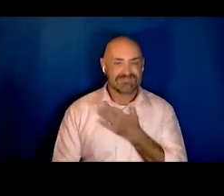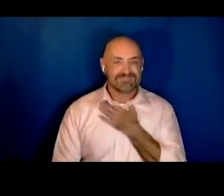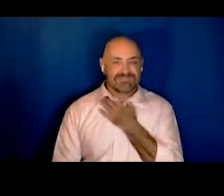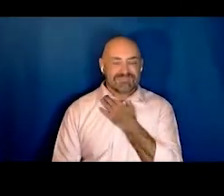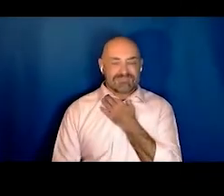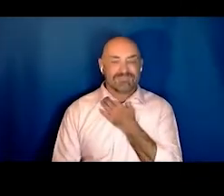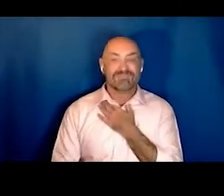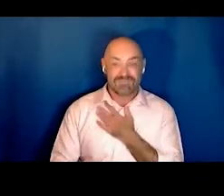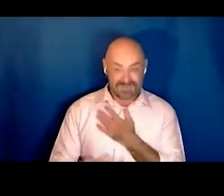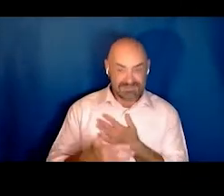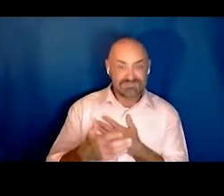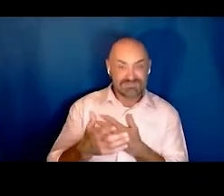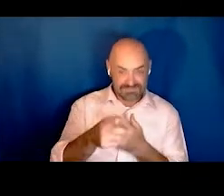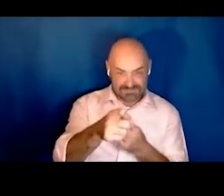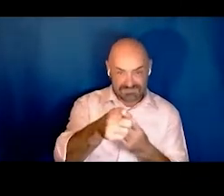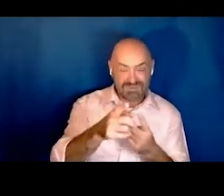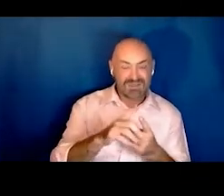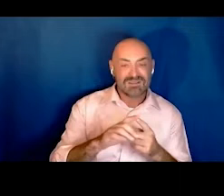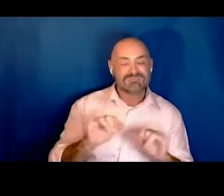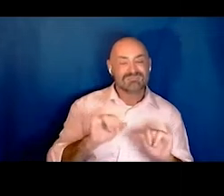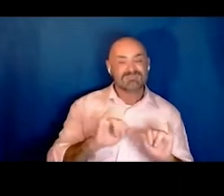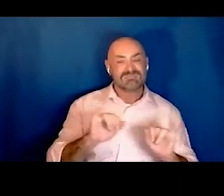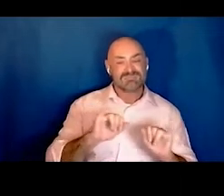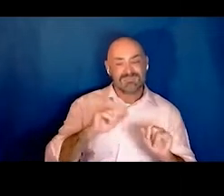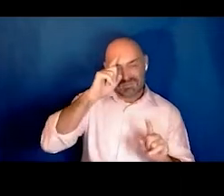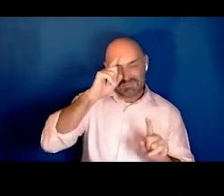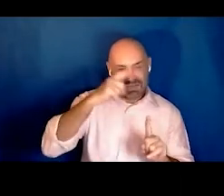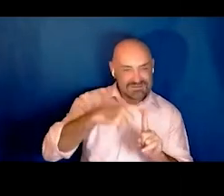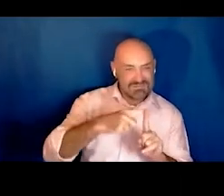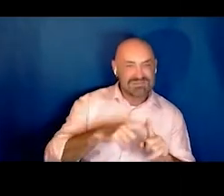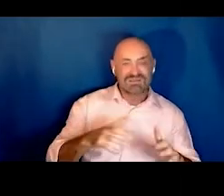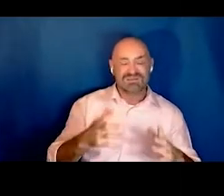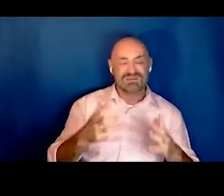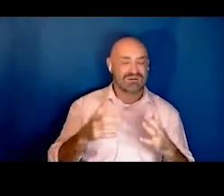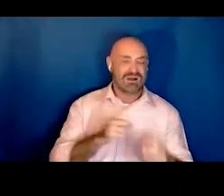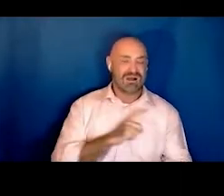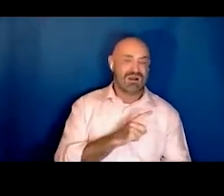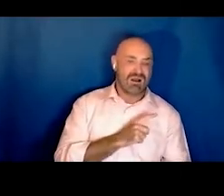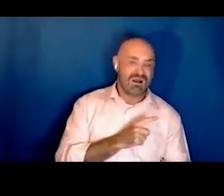Okay, so we're hearing that people are feeling alarmed,